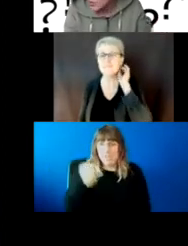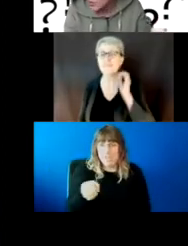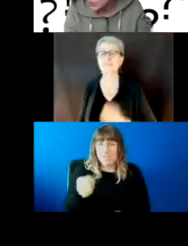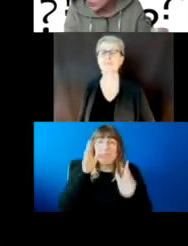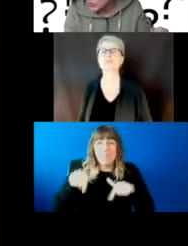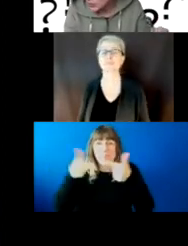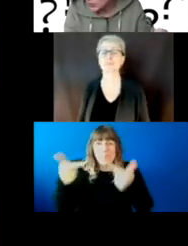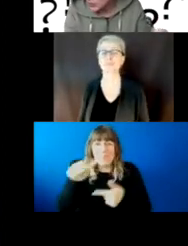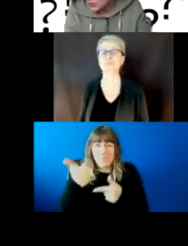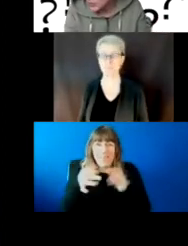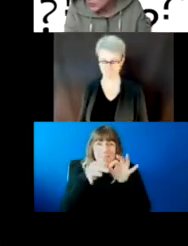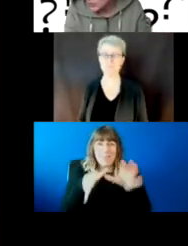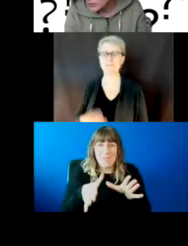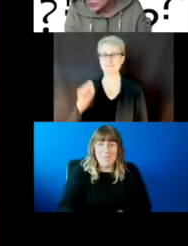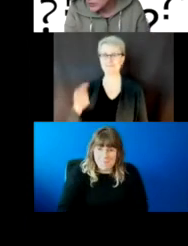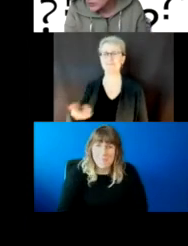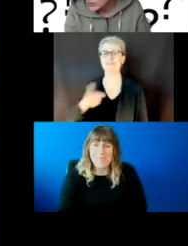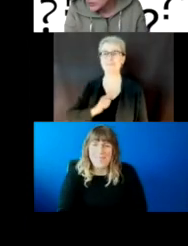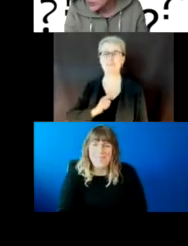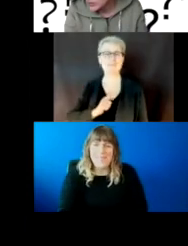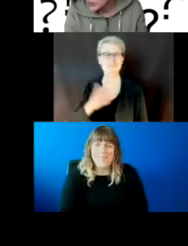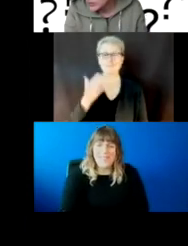is. Right.